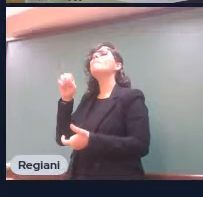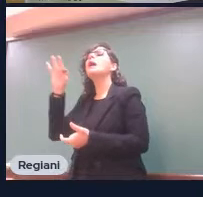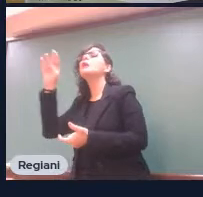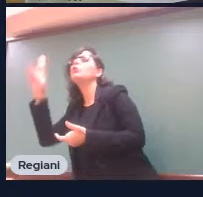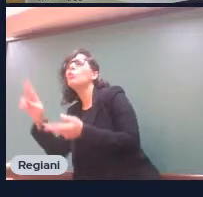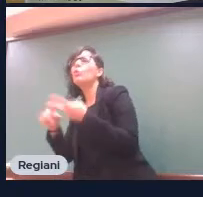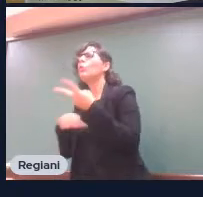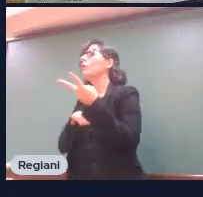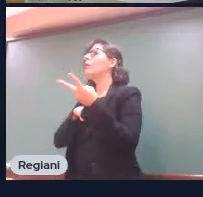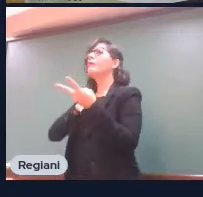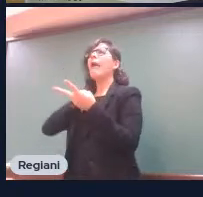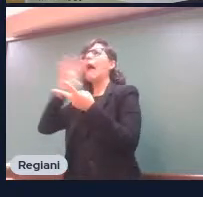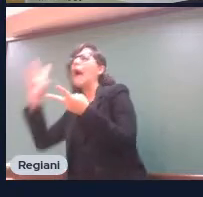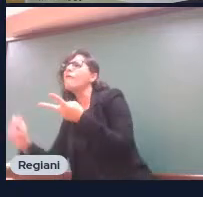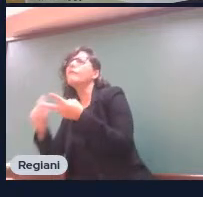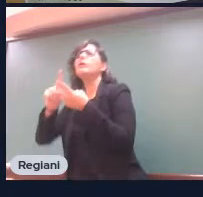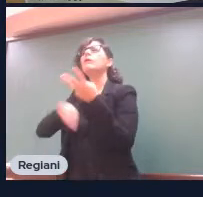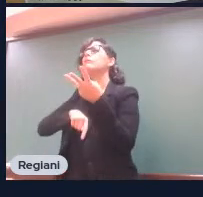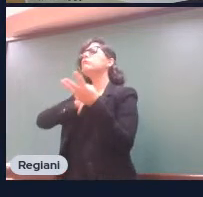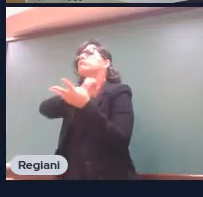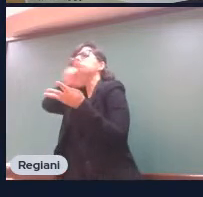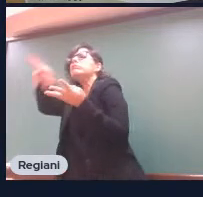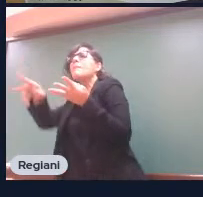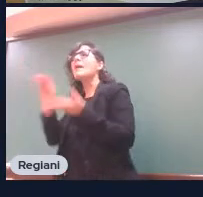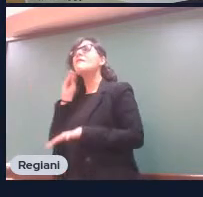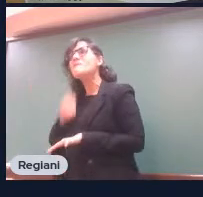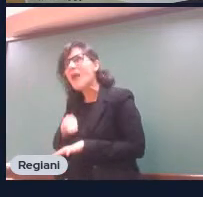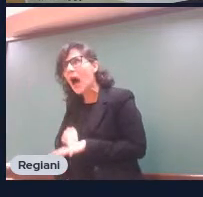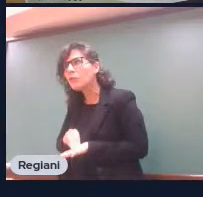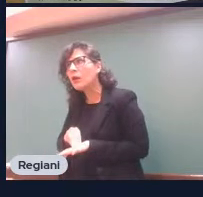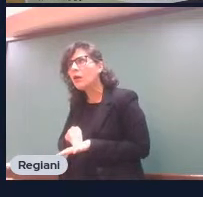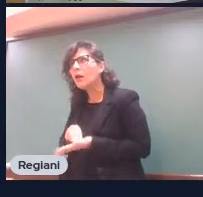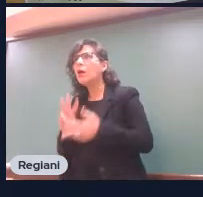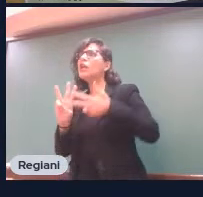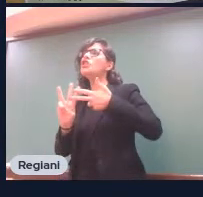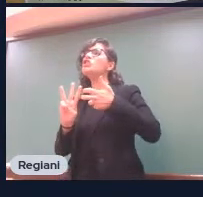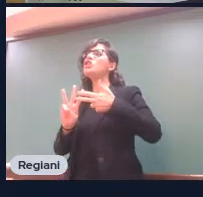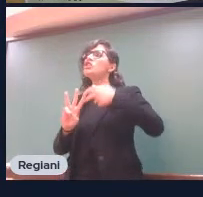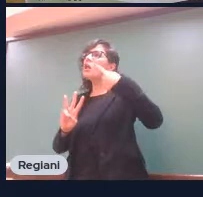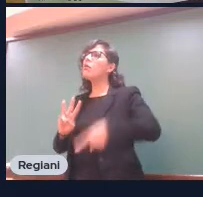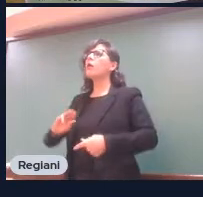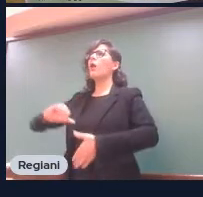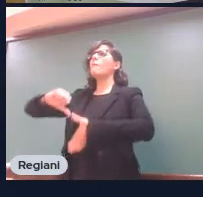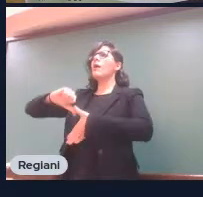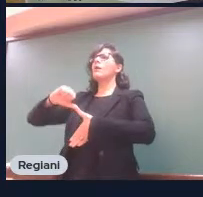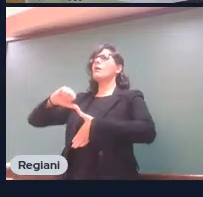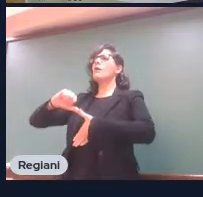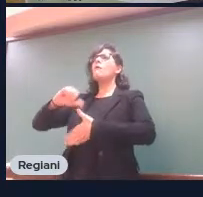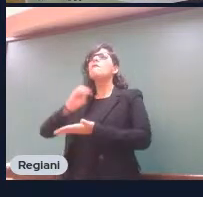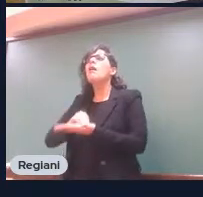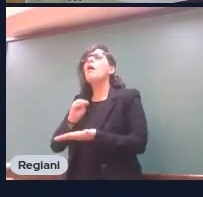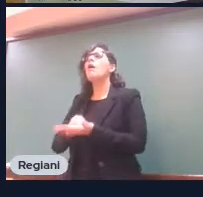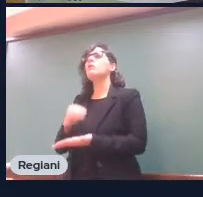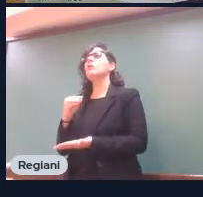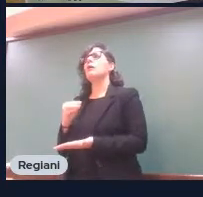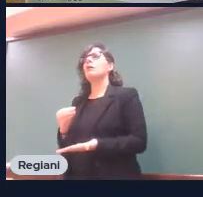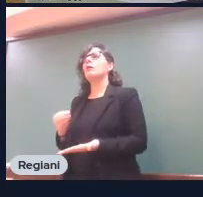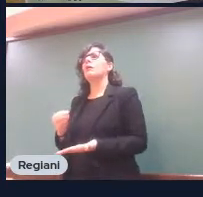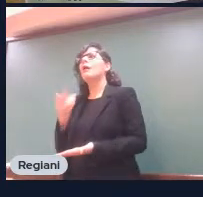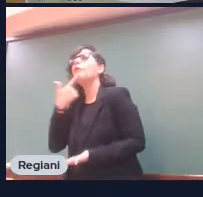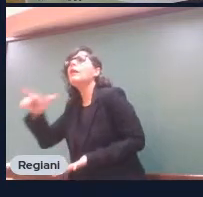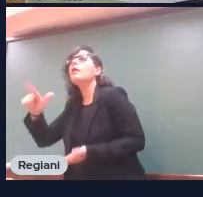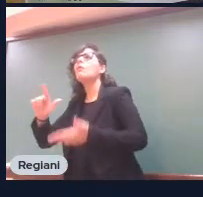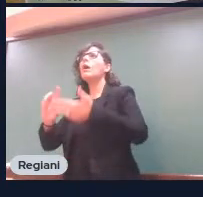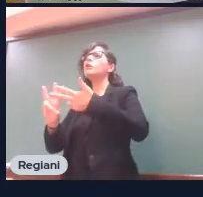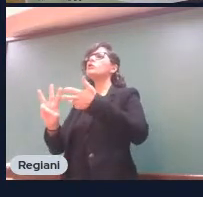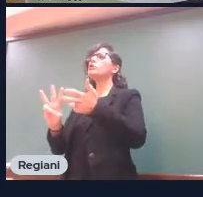on the right. You will miss the local indigenous languages from the Americas. That was